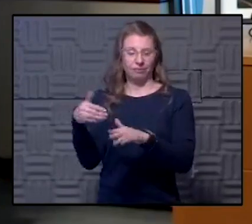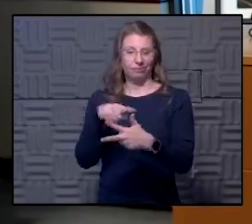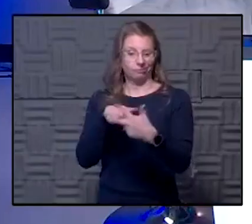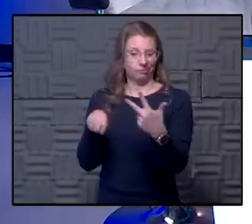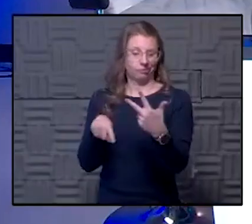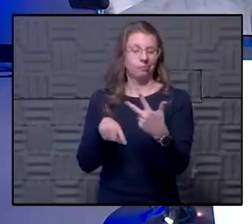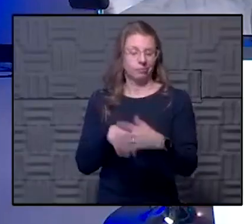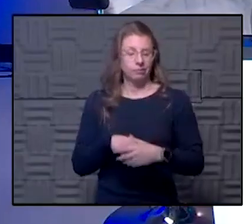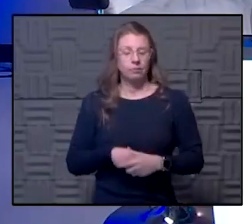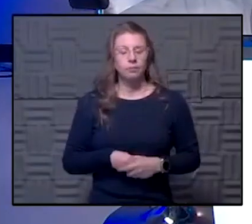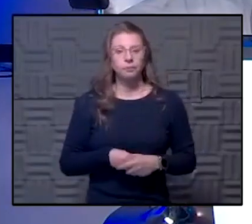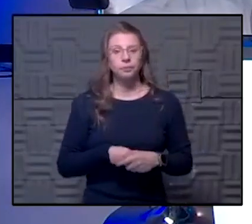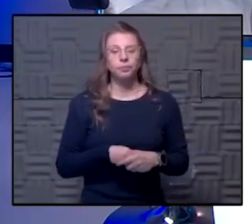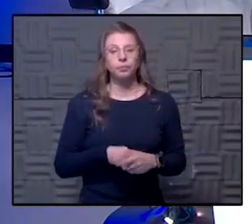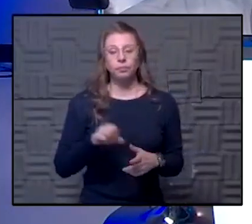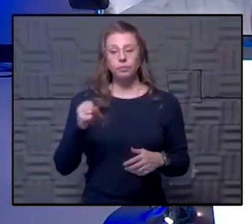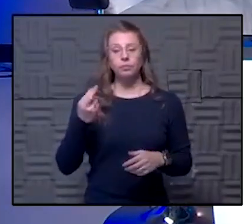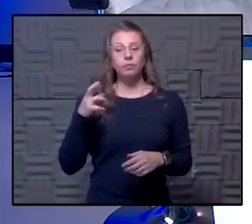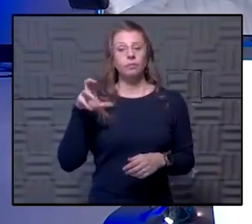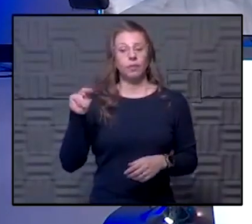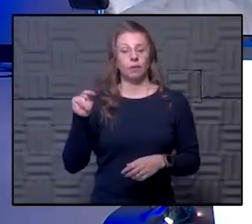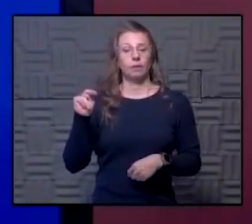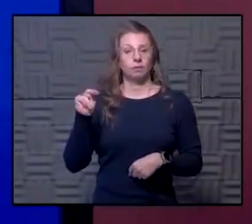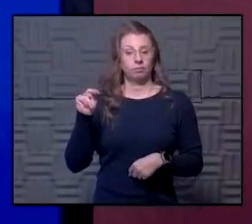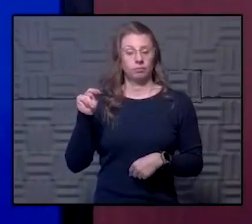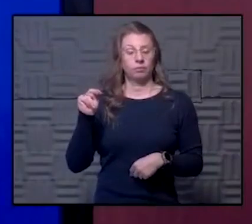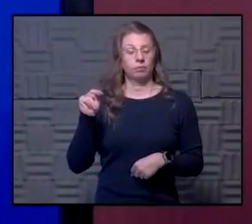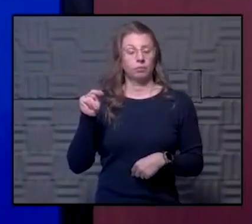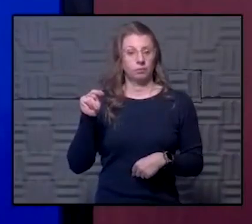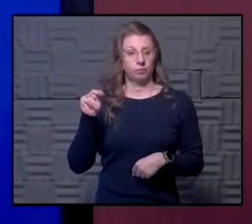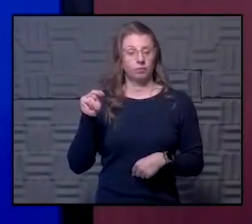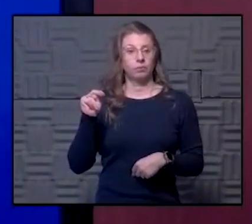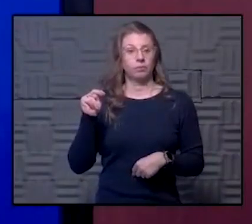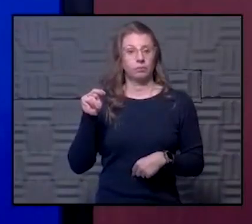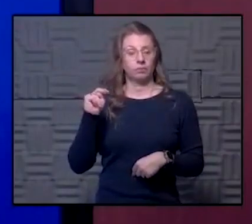Okay, and then Sharon, she's an example, and